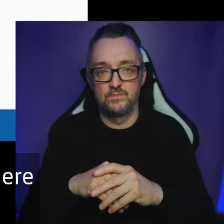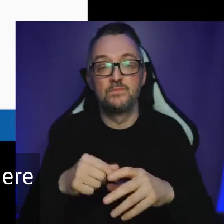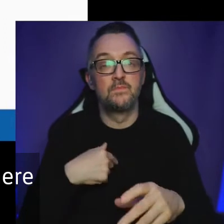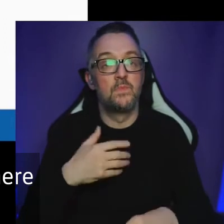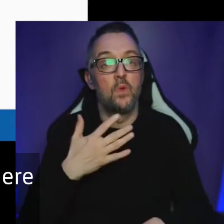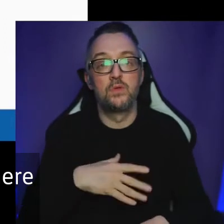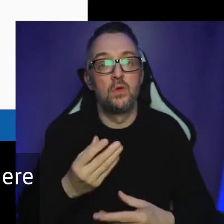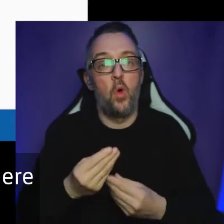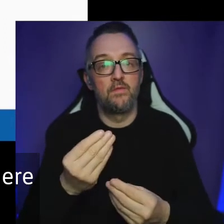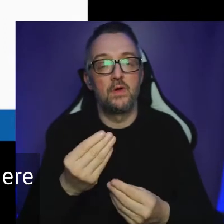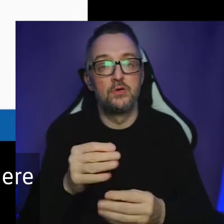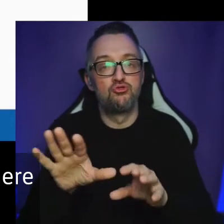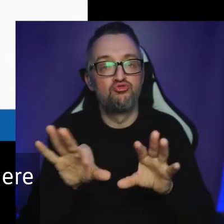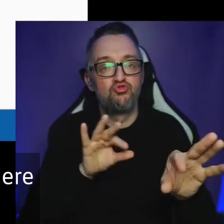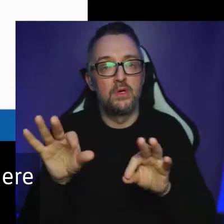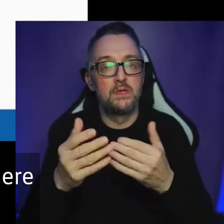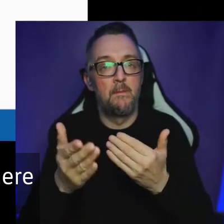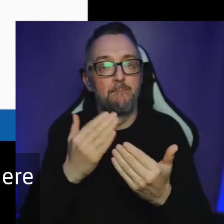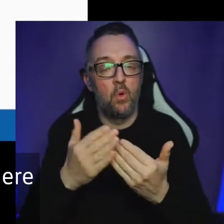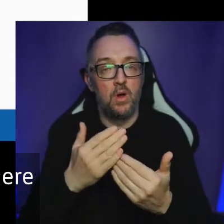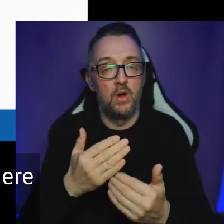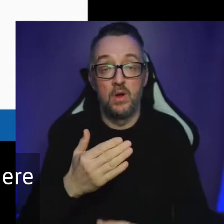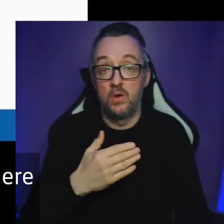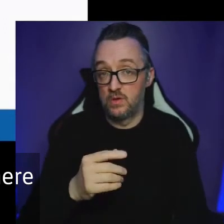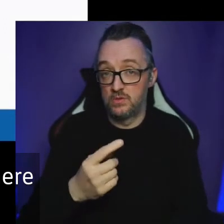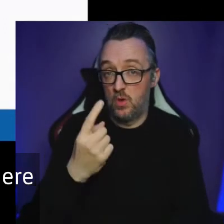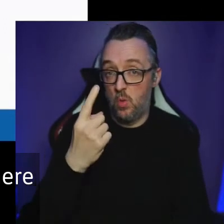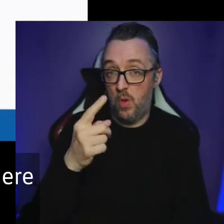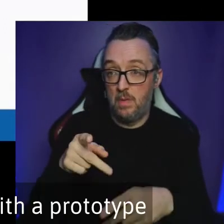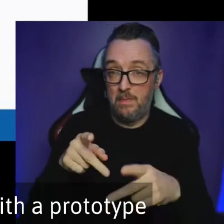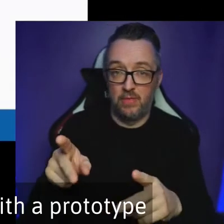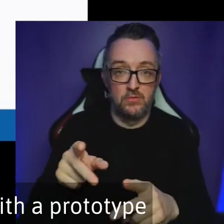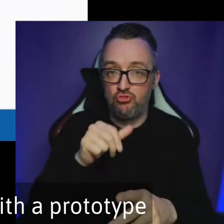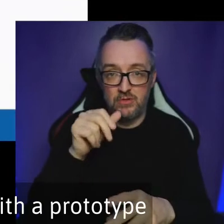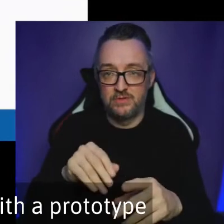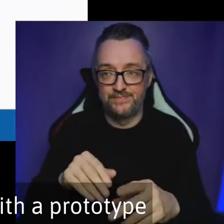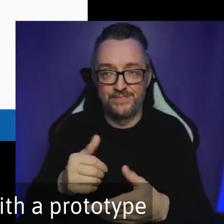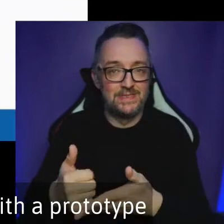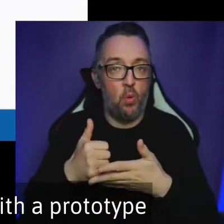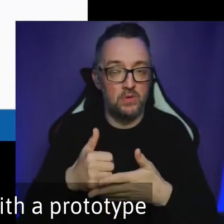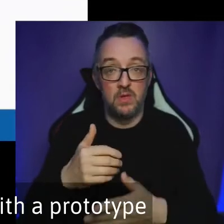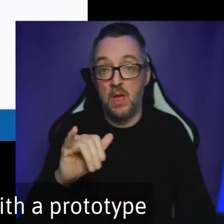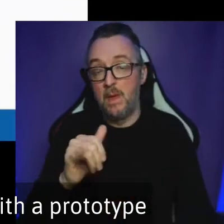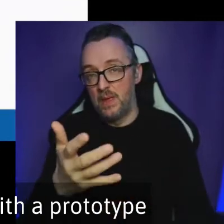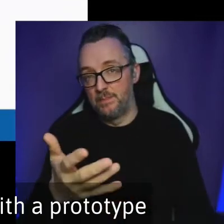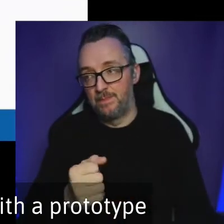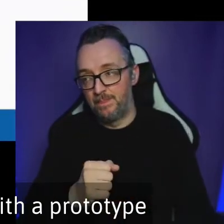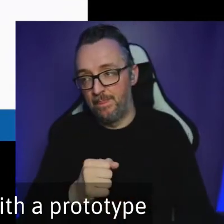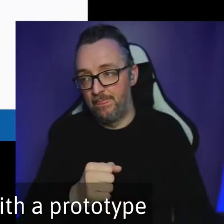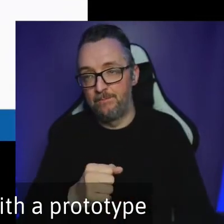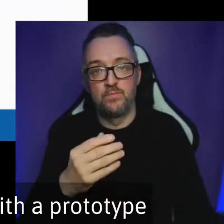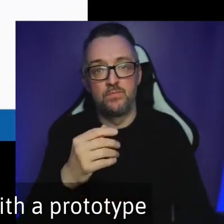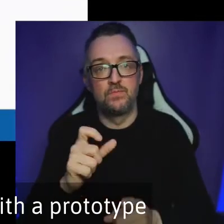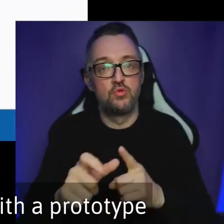be able to offer more choice where one method does not support all participants. So whilst we might be doing